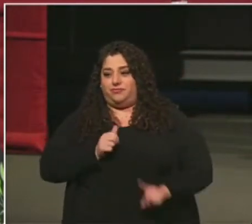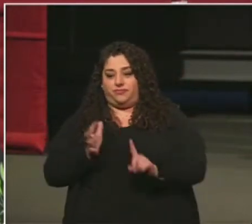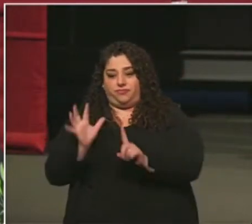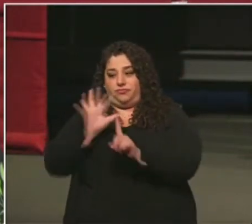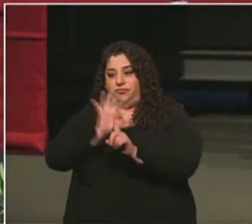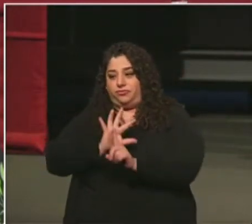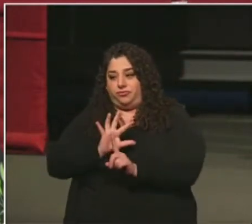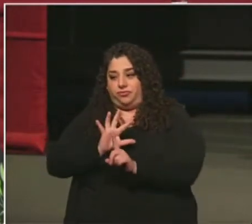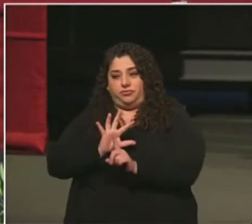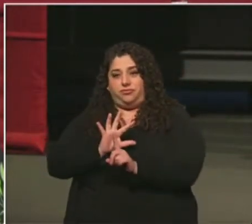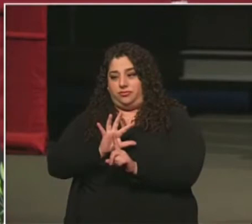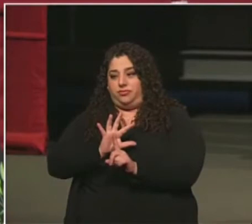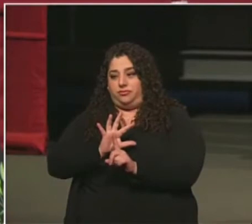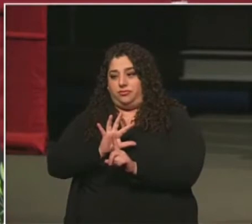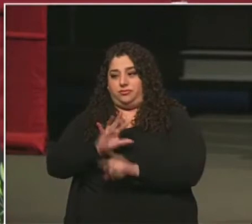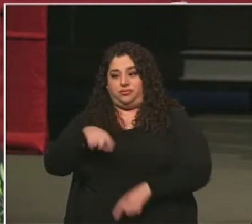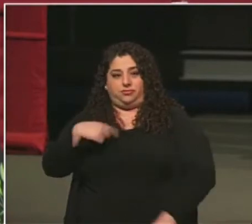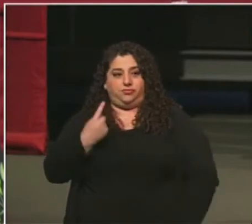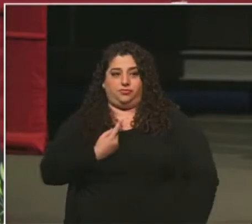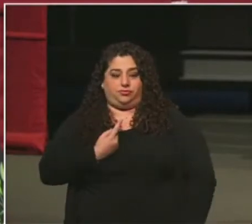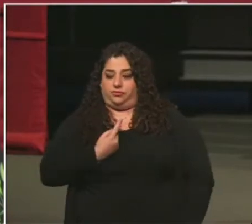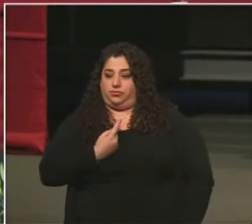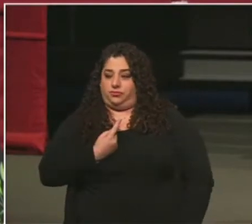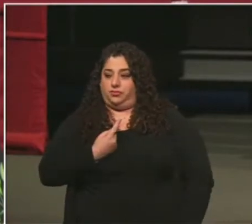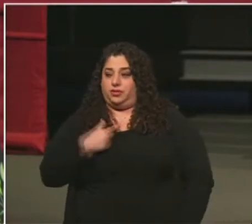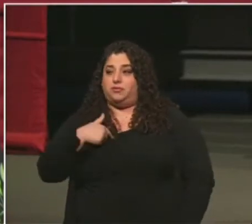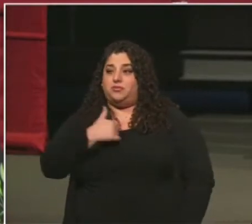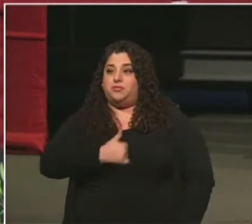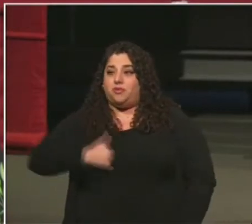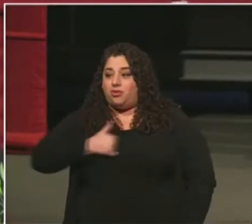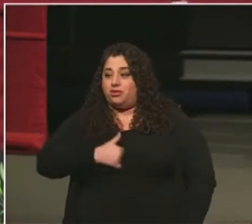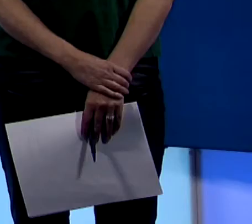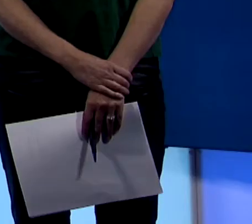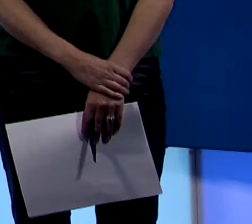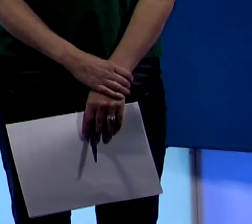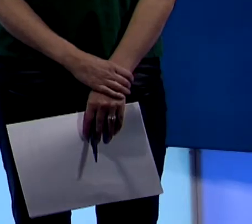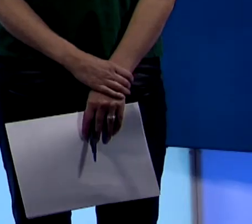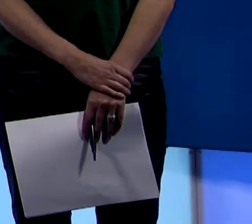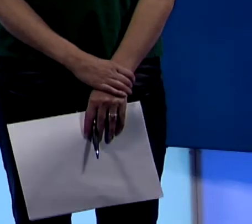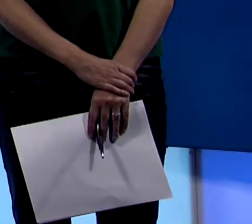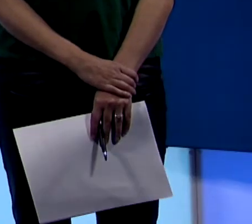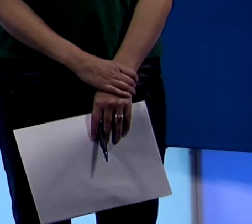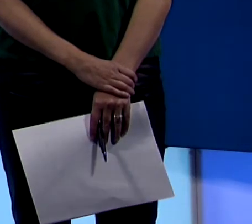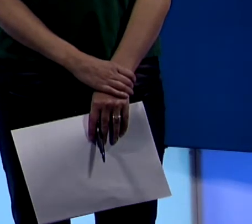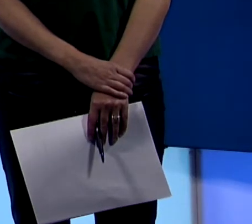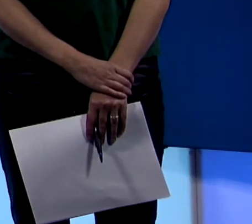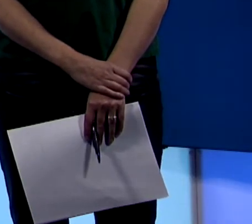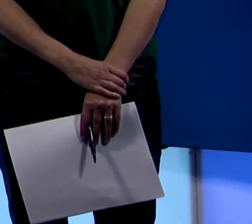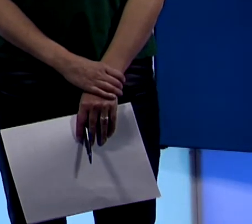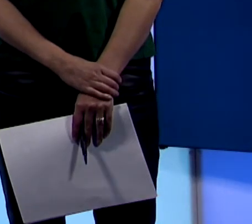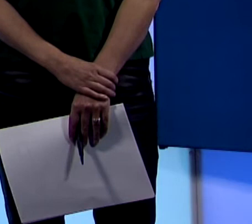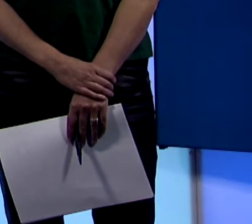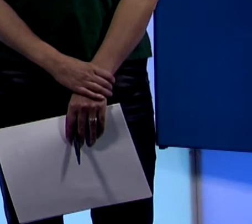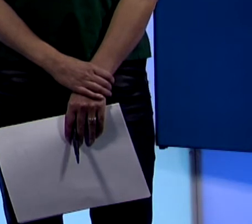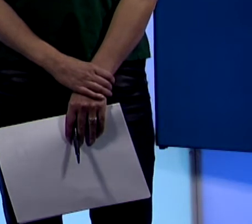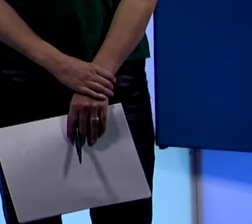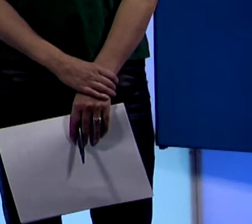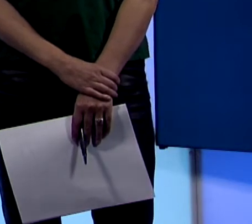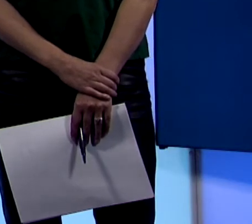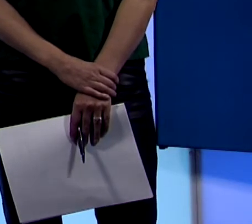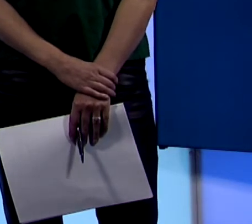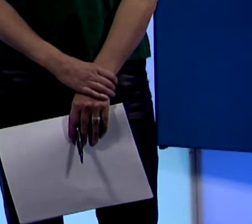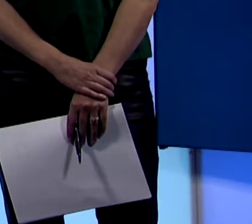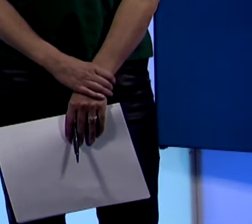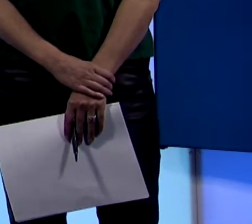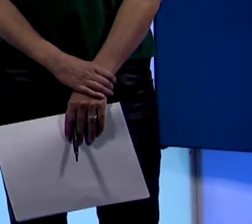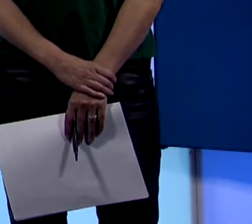hear and deserve this apology tonight. The National Centre for Truth and Reconciliation partnered with